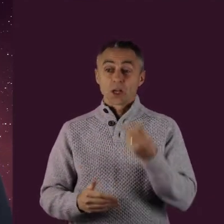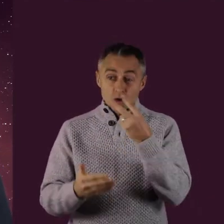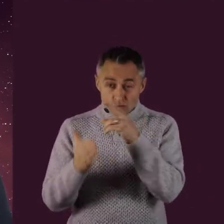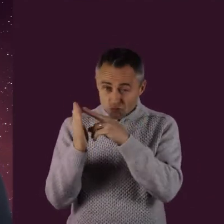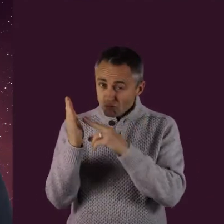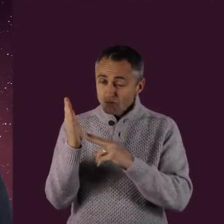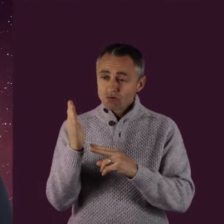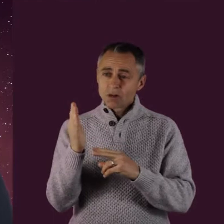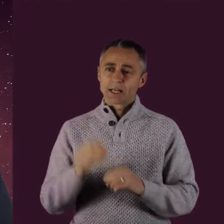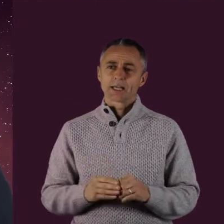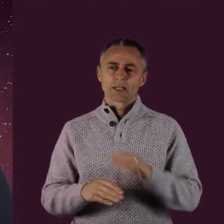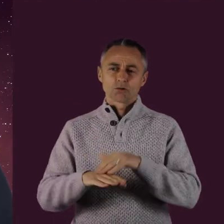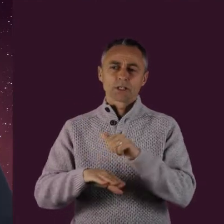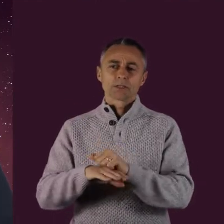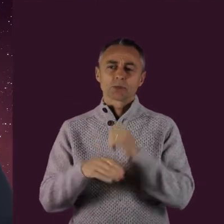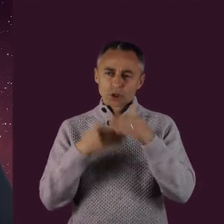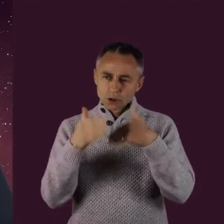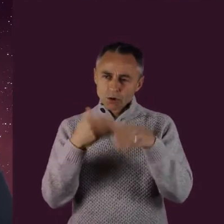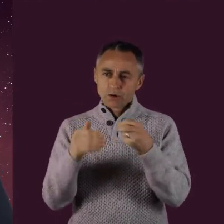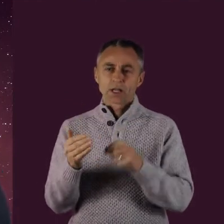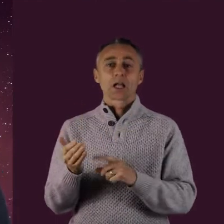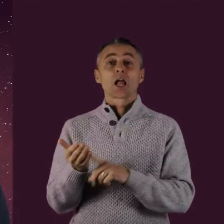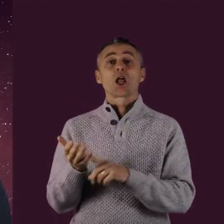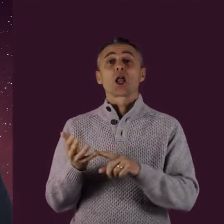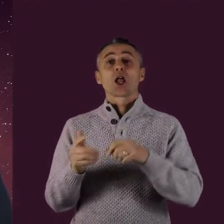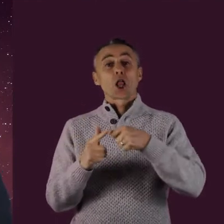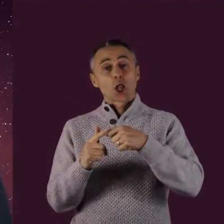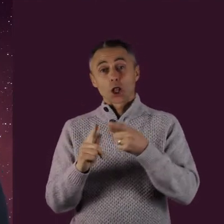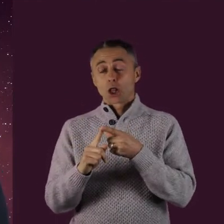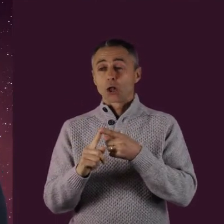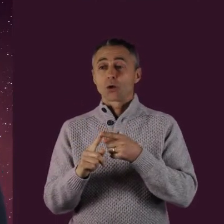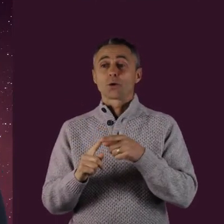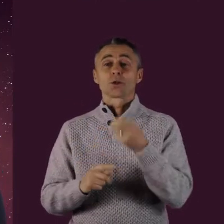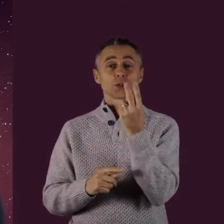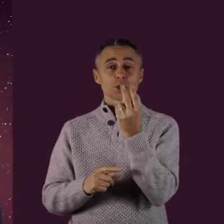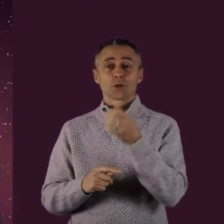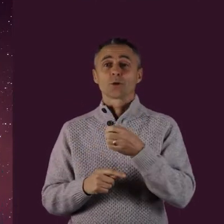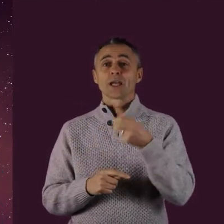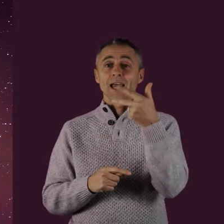Well, let me read a part of the Christmas story. It's from Luke chapter 2, verses